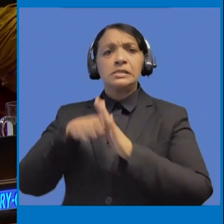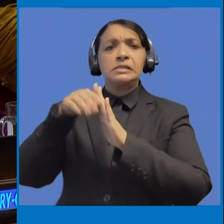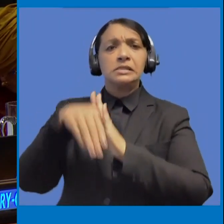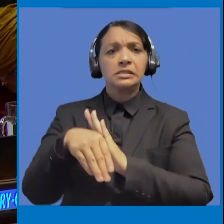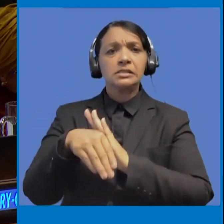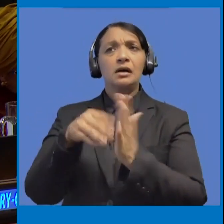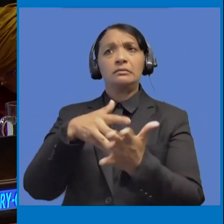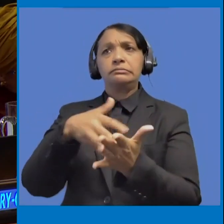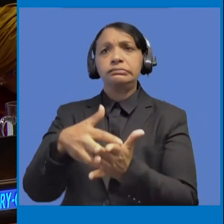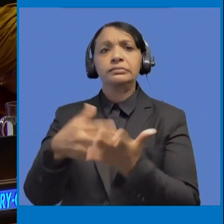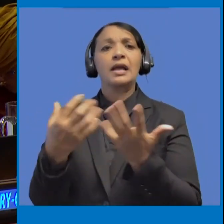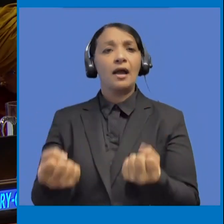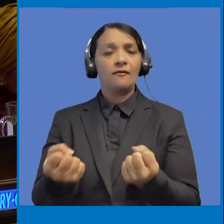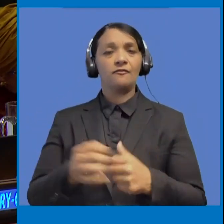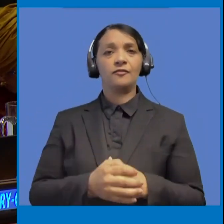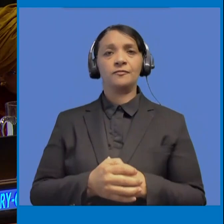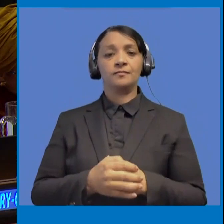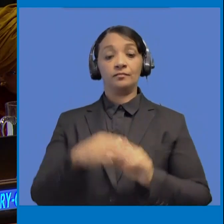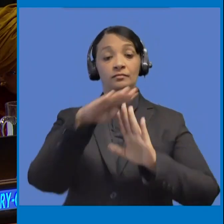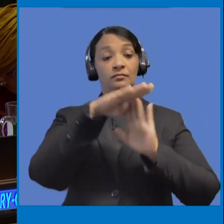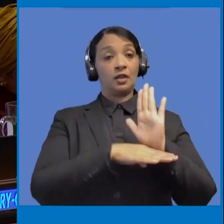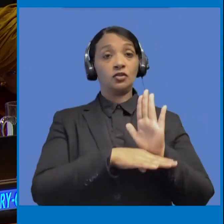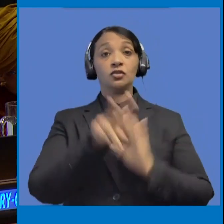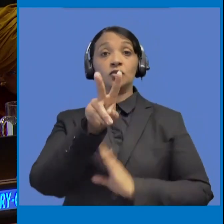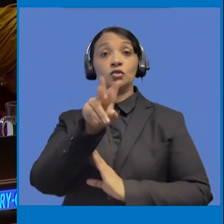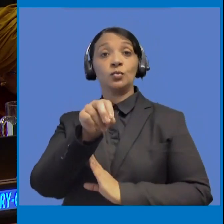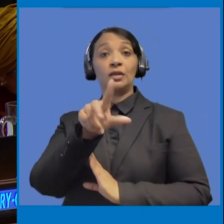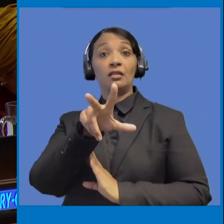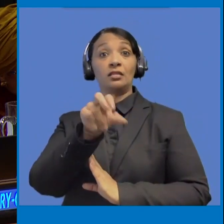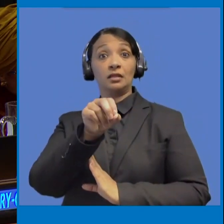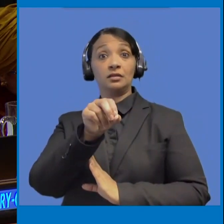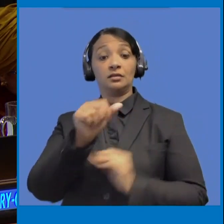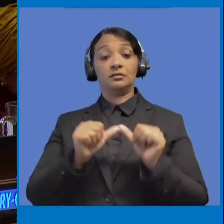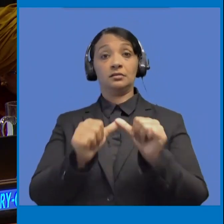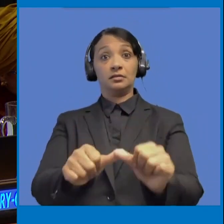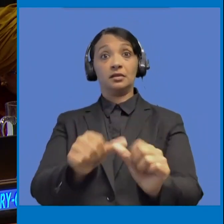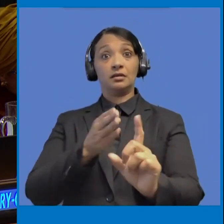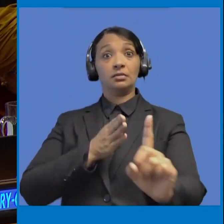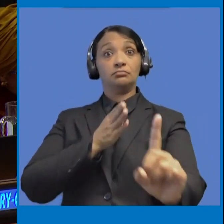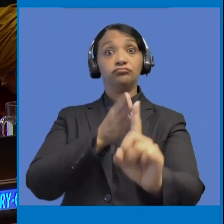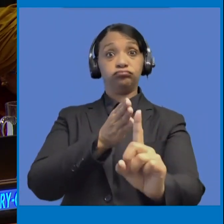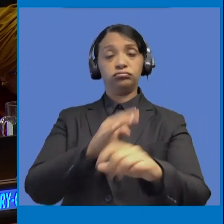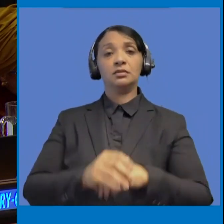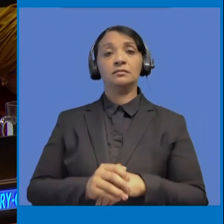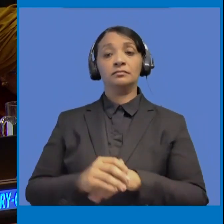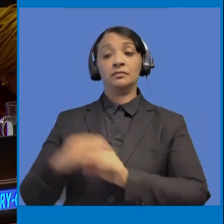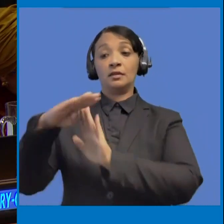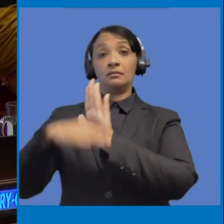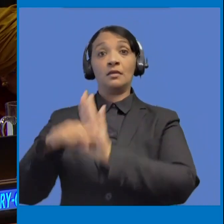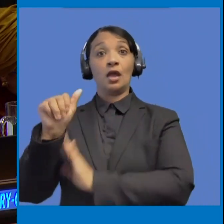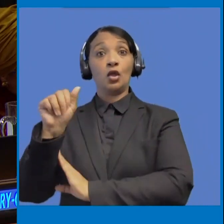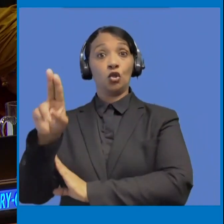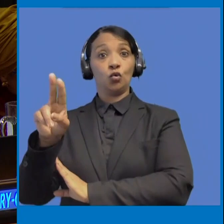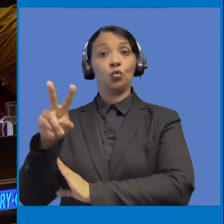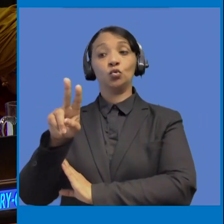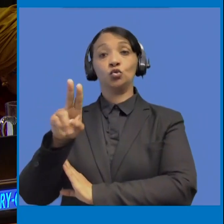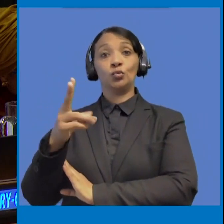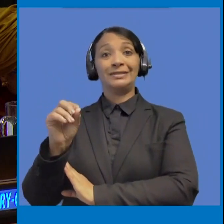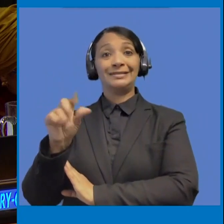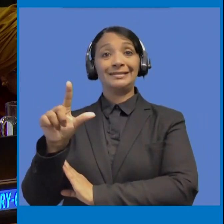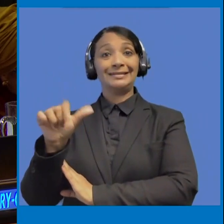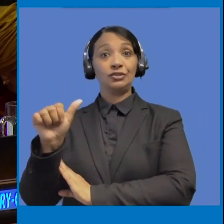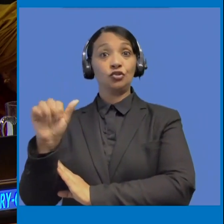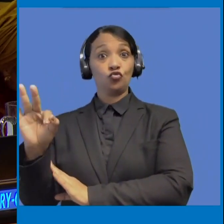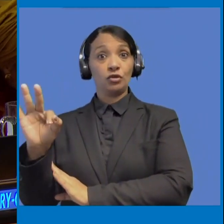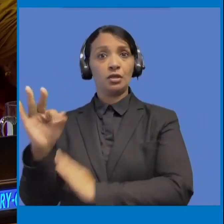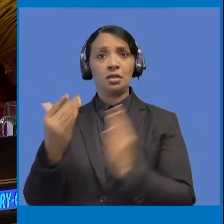Guided by the 2030 Agenda for Sustainable Development and the African Union's Agenda 2063, we must ramp up our efforts and